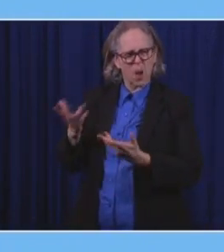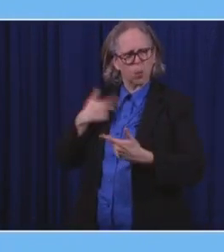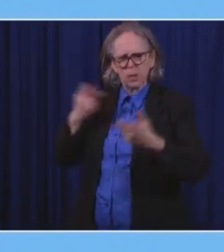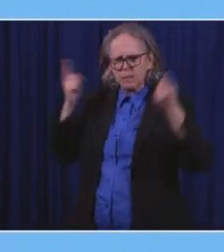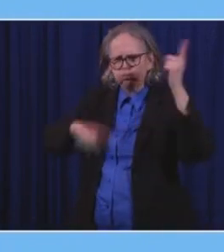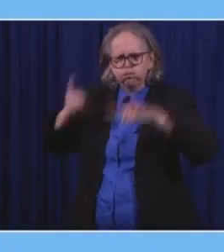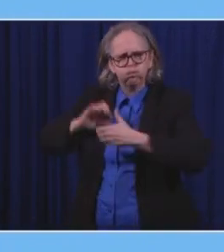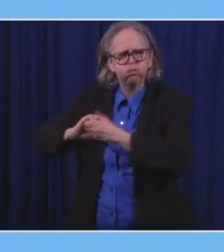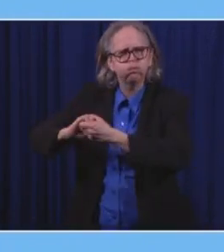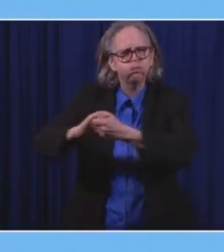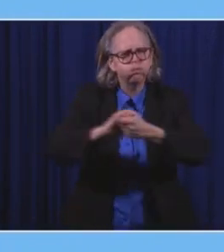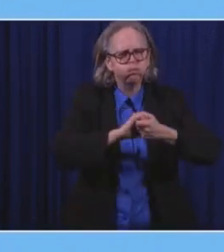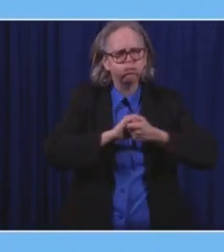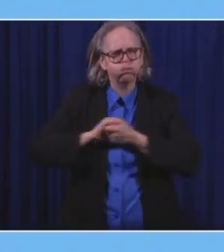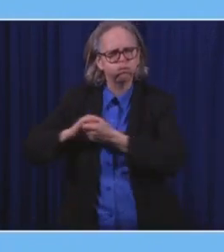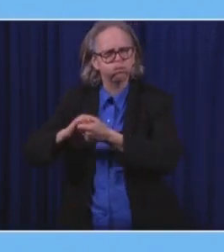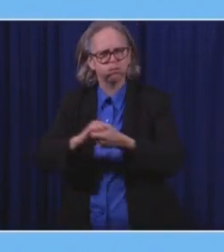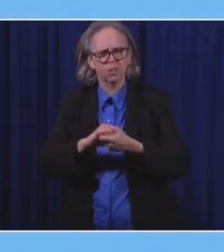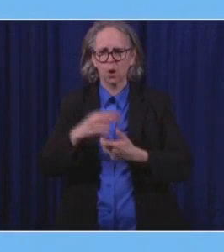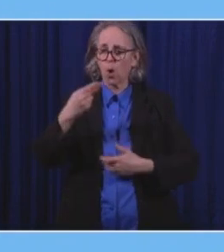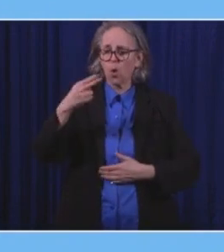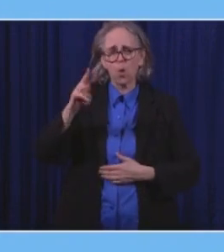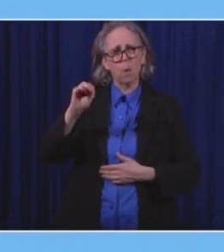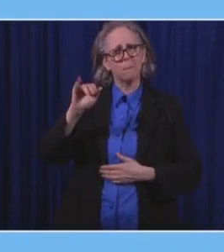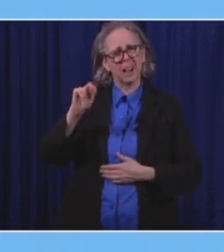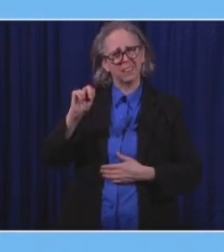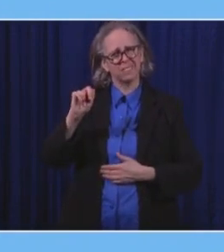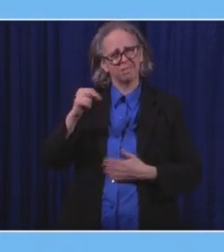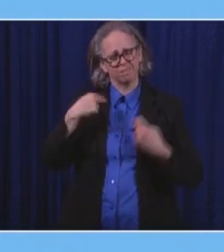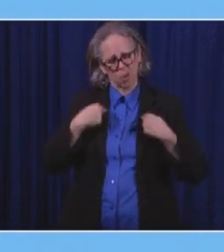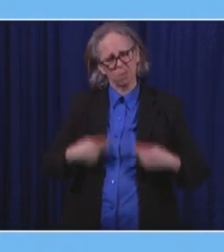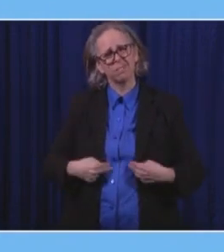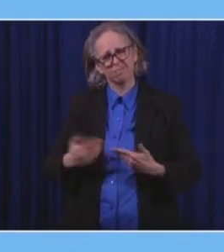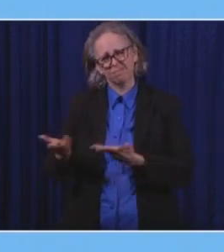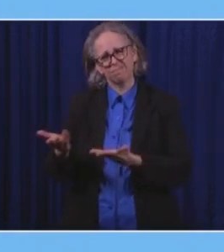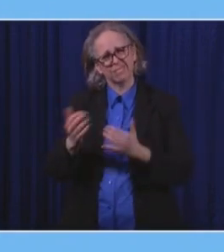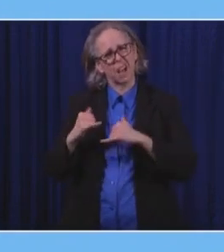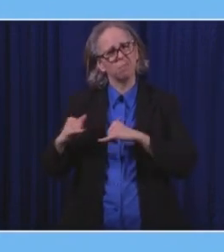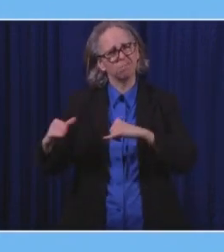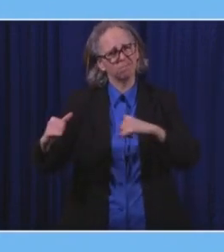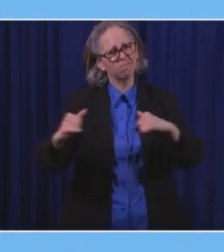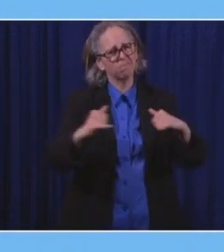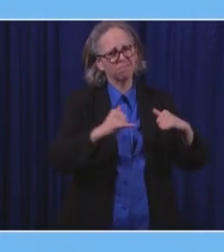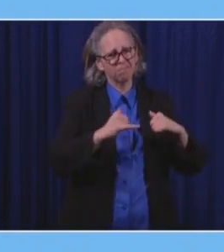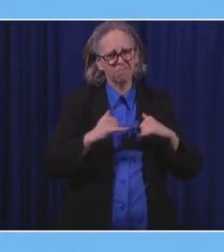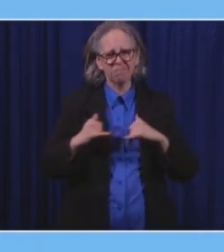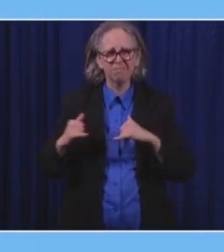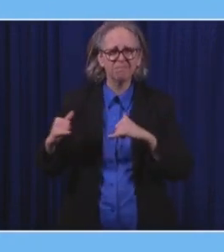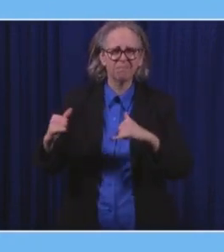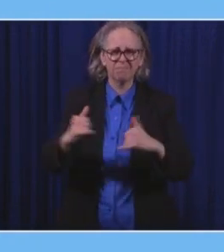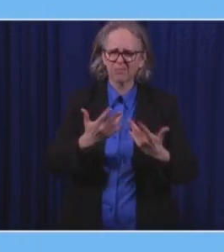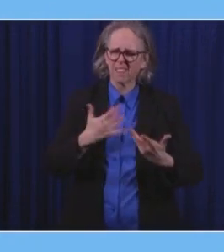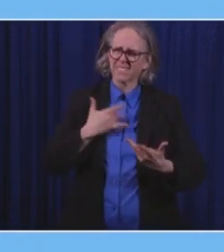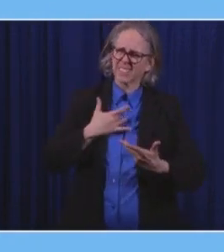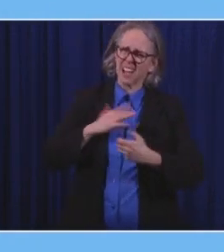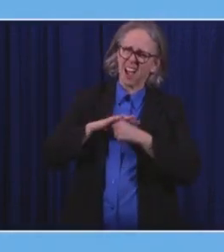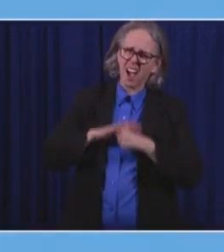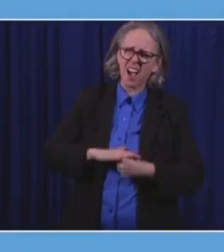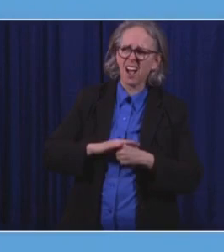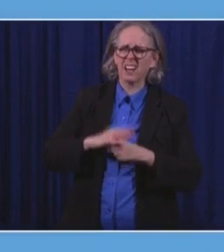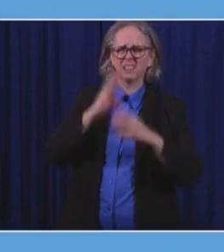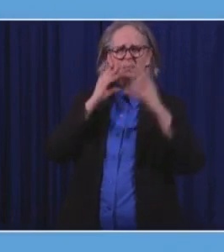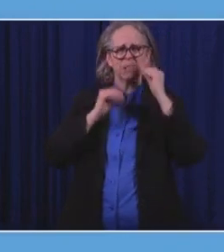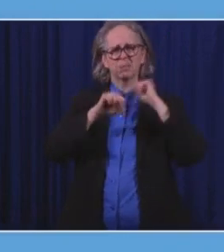We all are going through things, and we all aren't able to get through something so difficult alone?